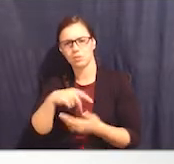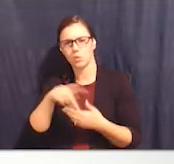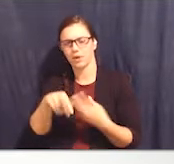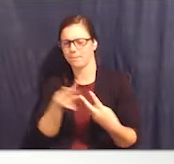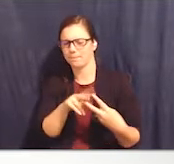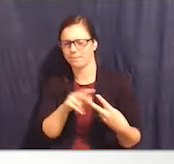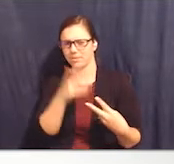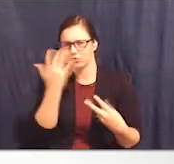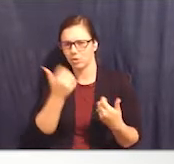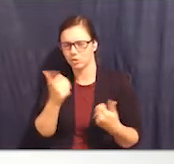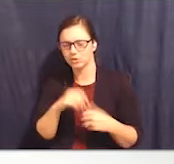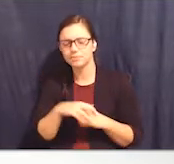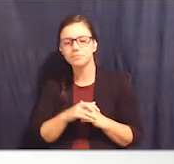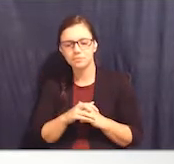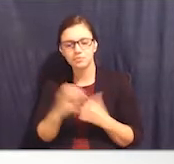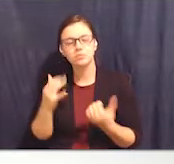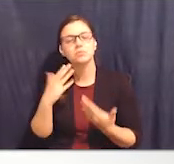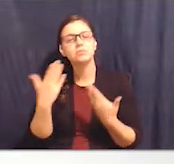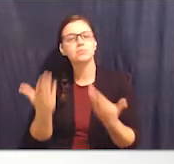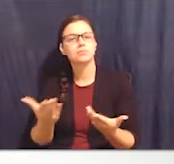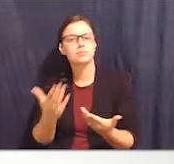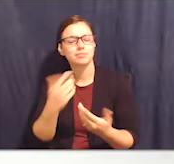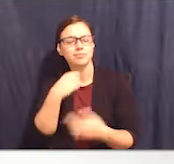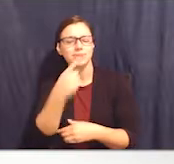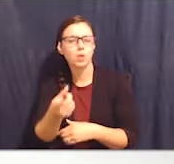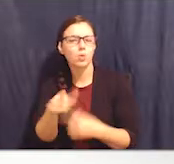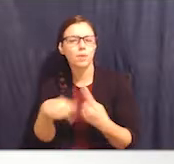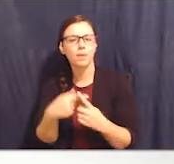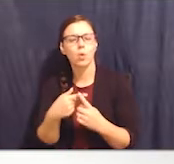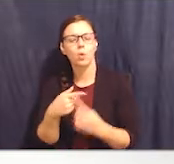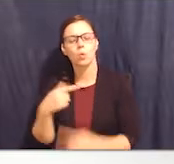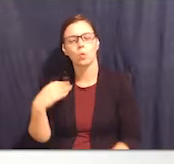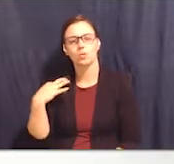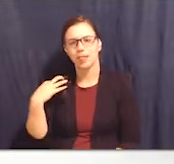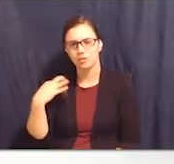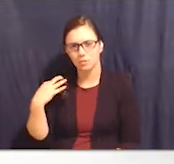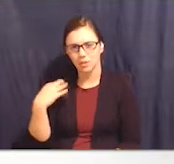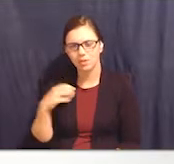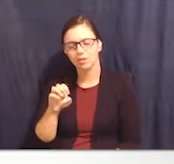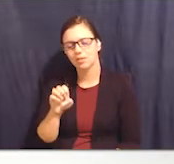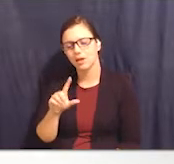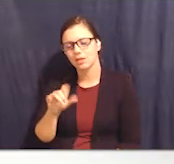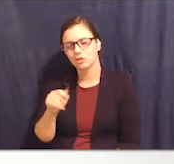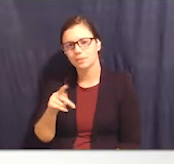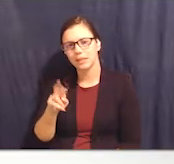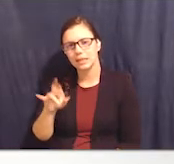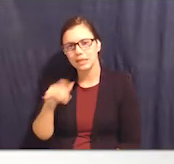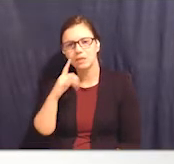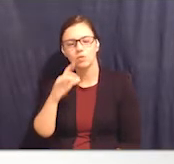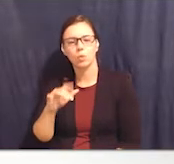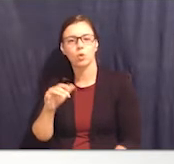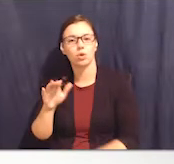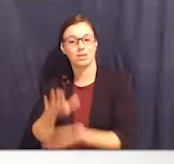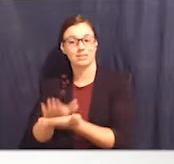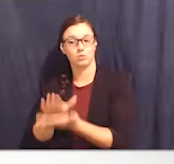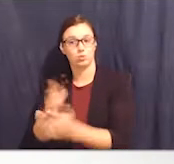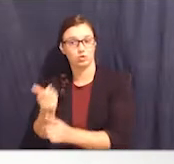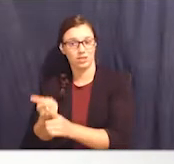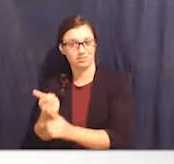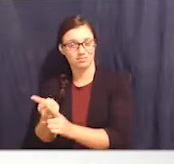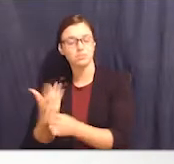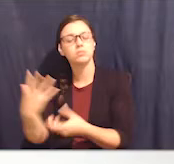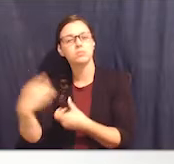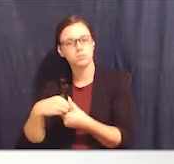give me 125. You are doggone close. Have you looked at our website? You would have, well, you would be over, so you